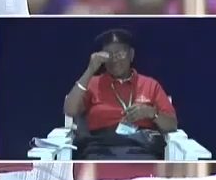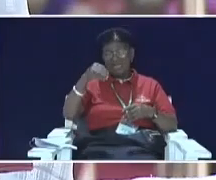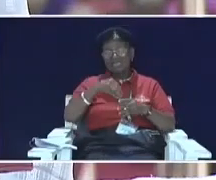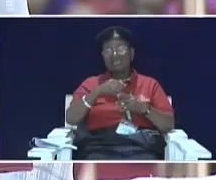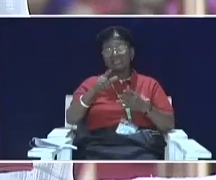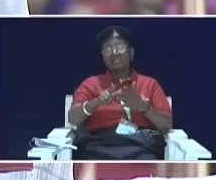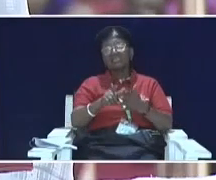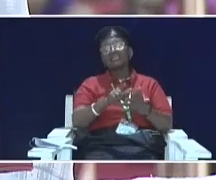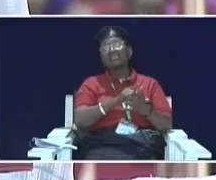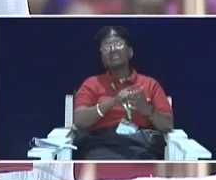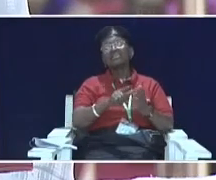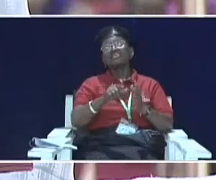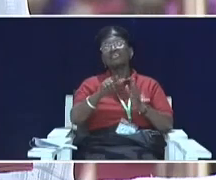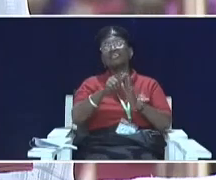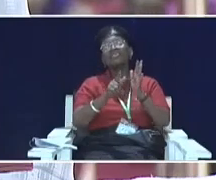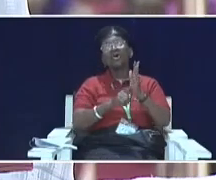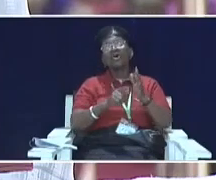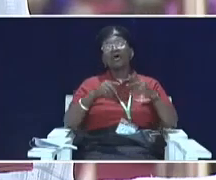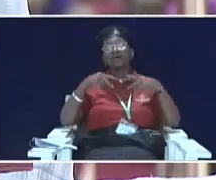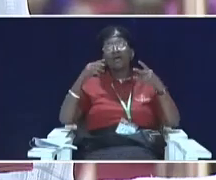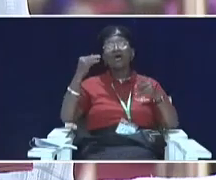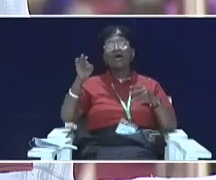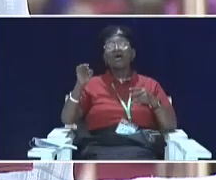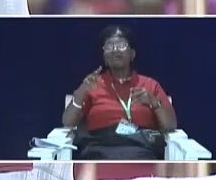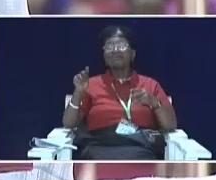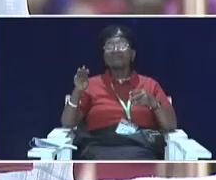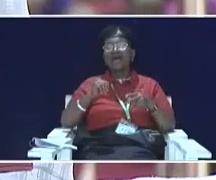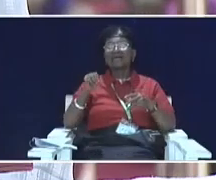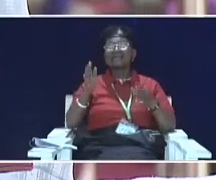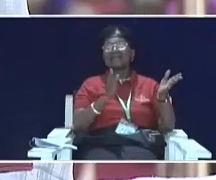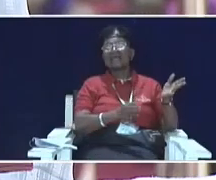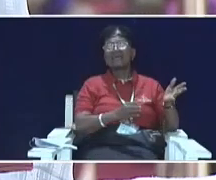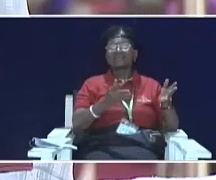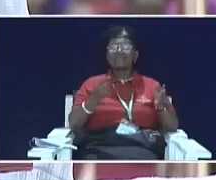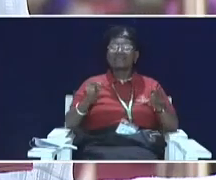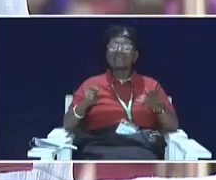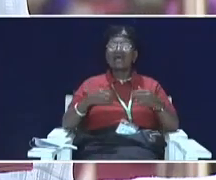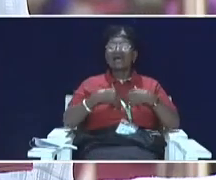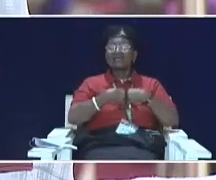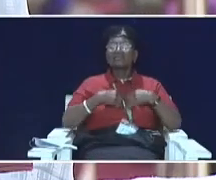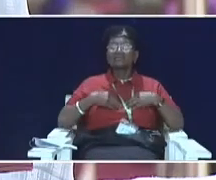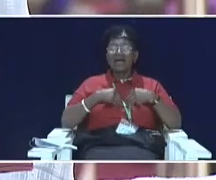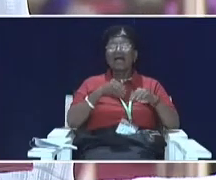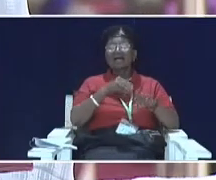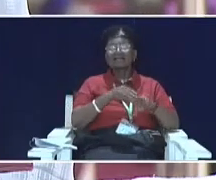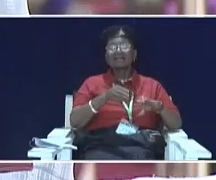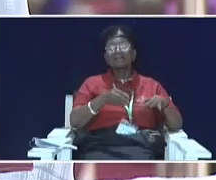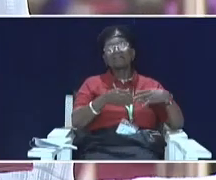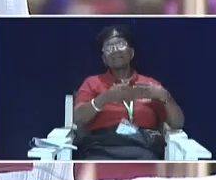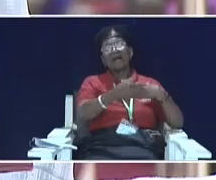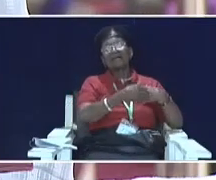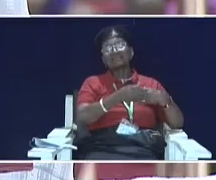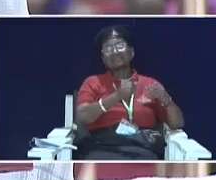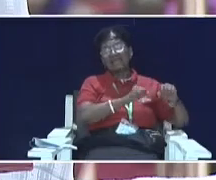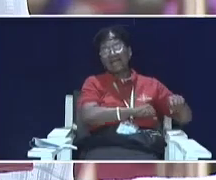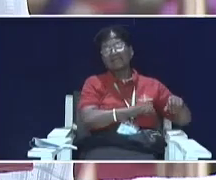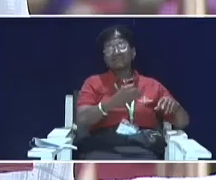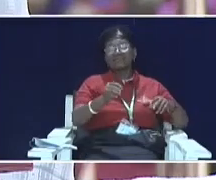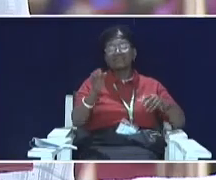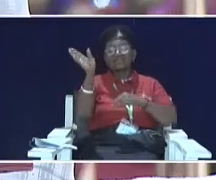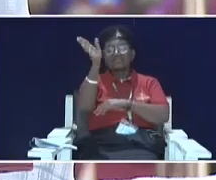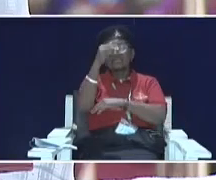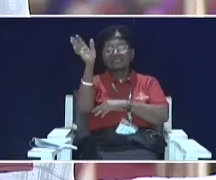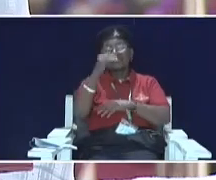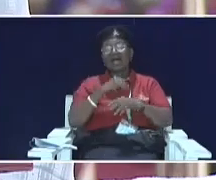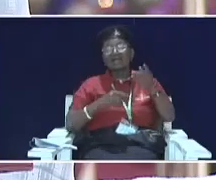Midian, and he led the flock to the backside of the desert and came to the mountain of